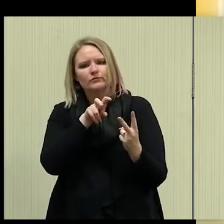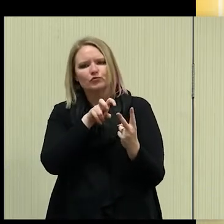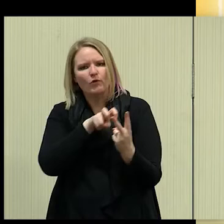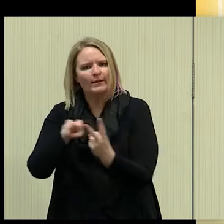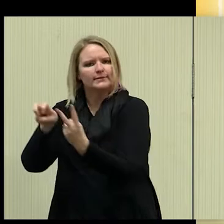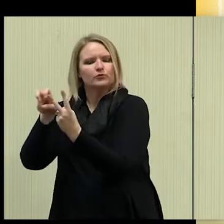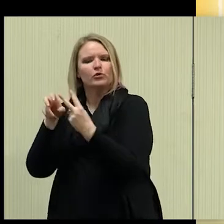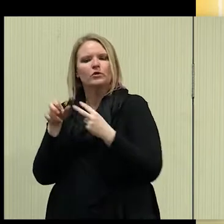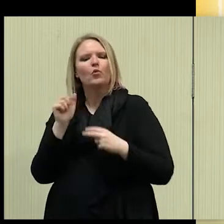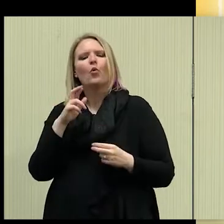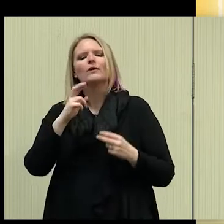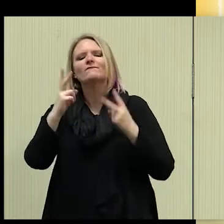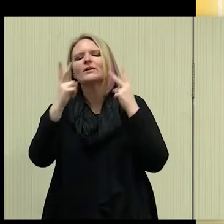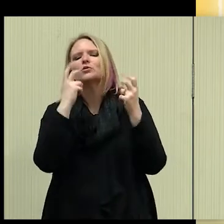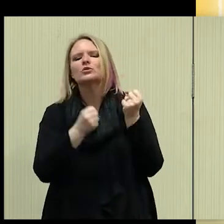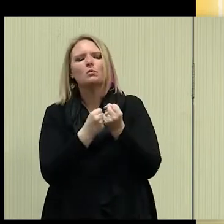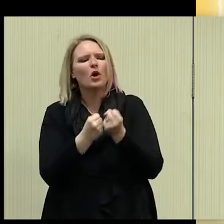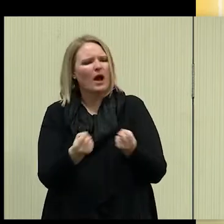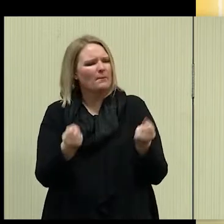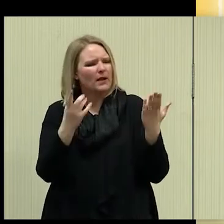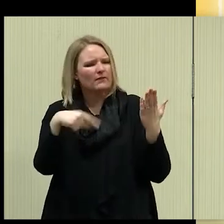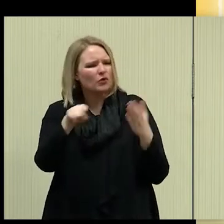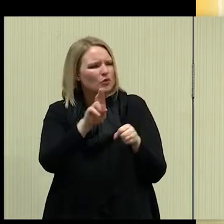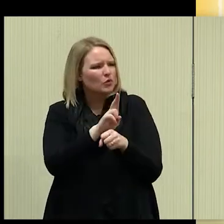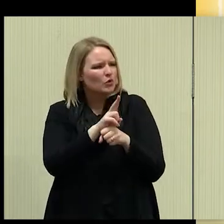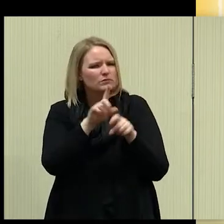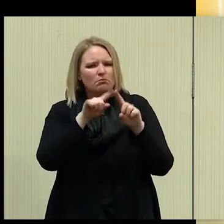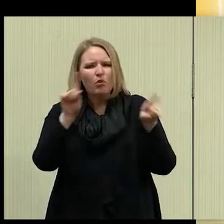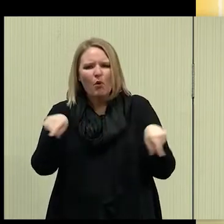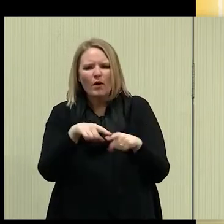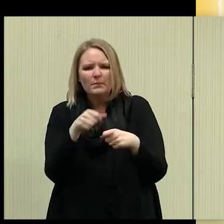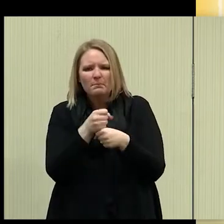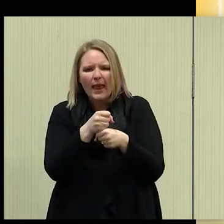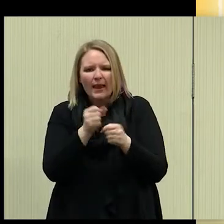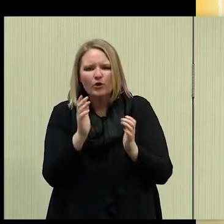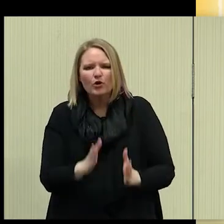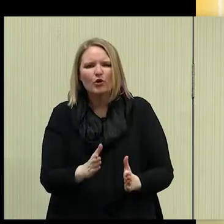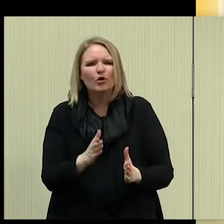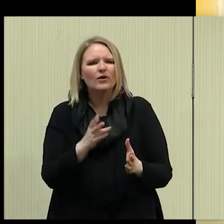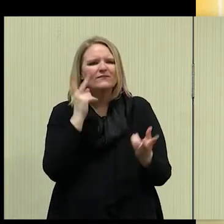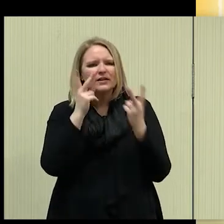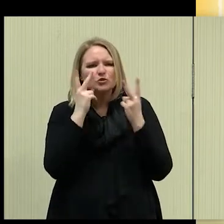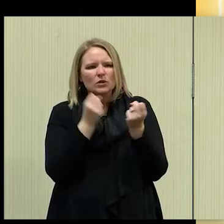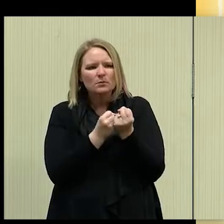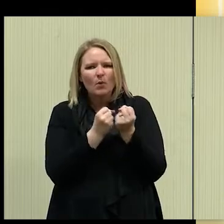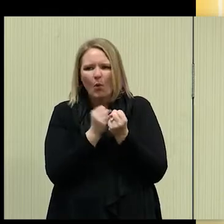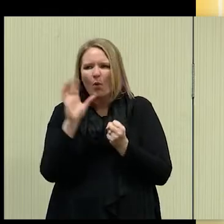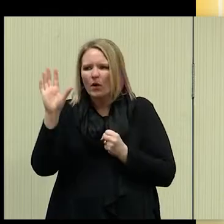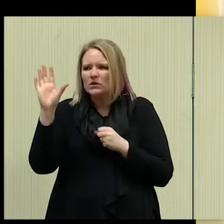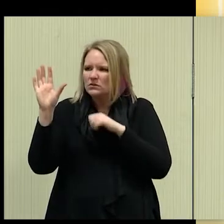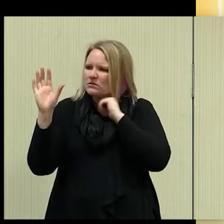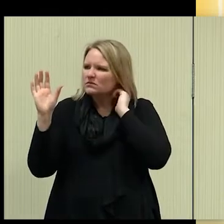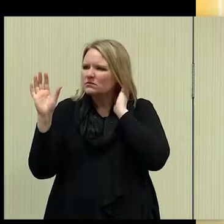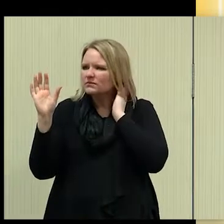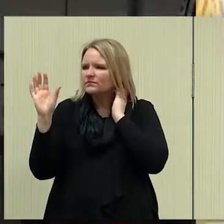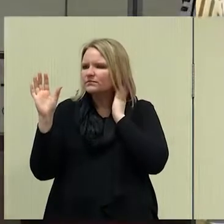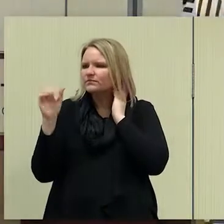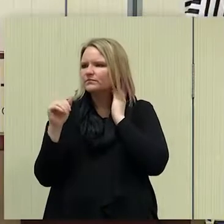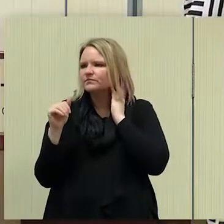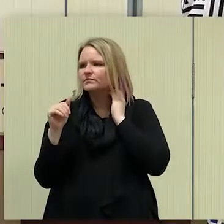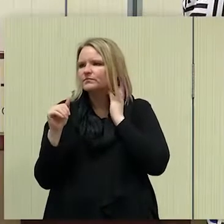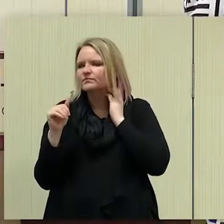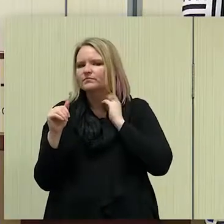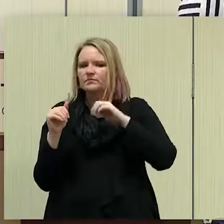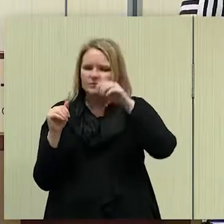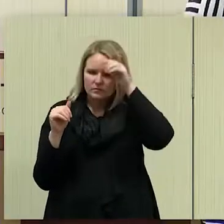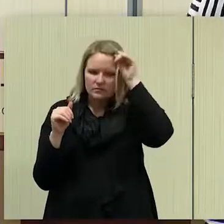have you might use visual supports. How many of you use like Boardmaker or some kind of visual supports regularly with children? Lots of you do. So